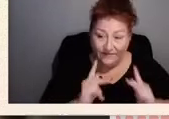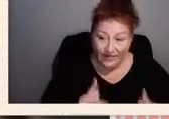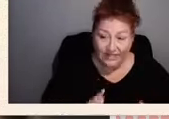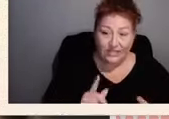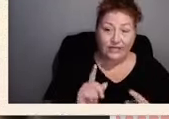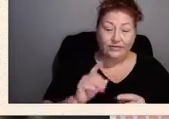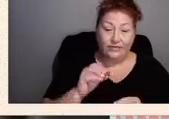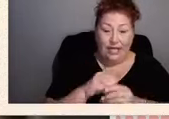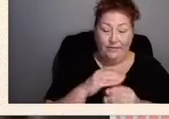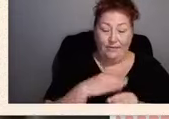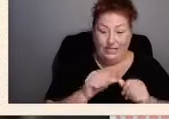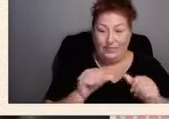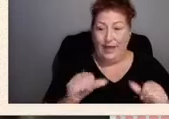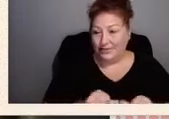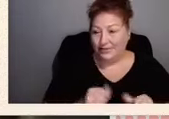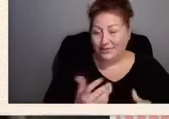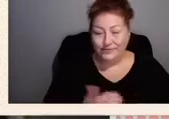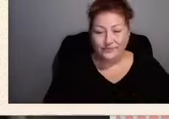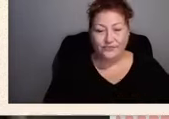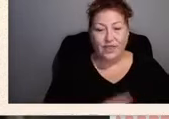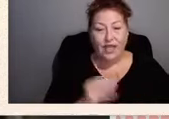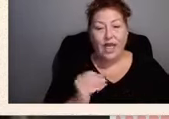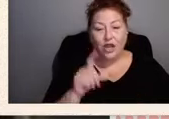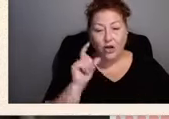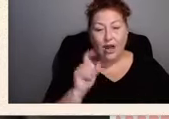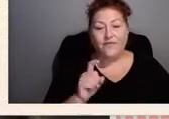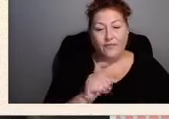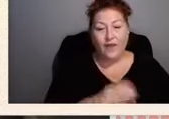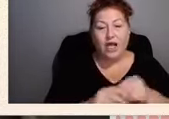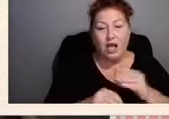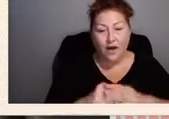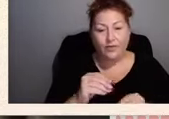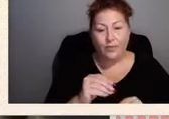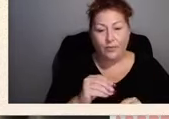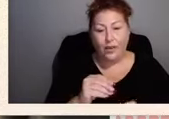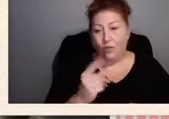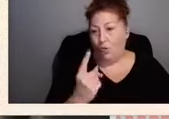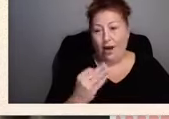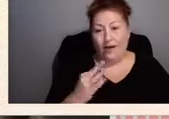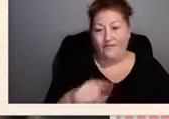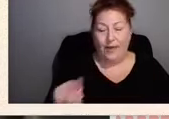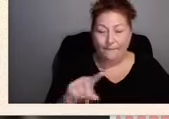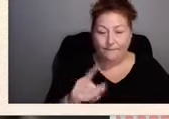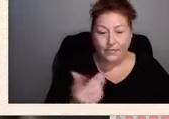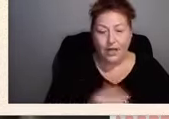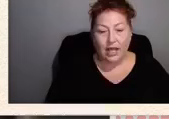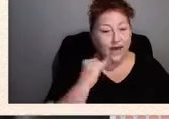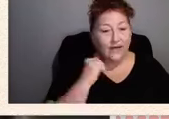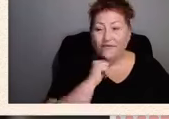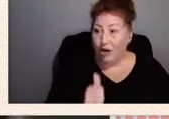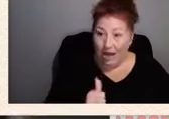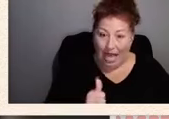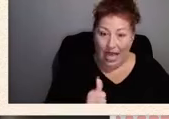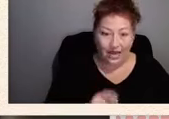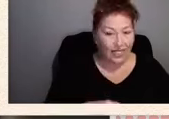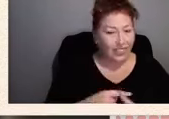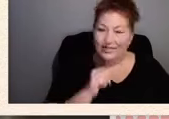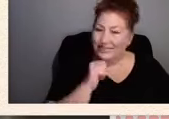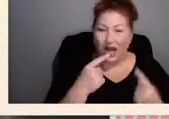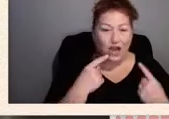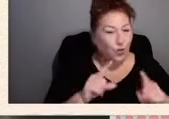space. And you have to be comfortable just being one of them. And if you're not, it's not gonna work.